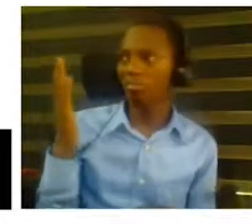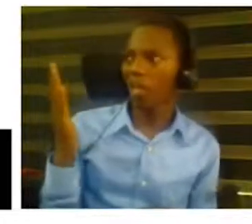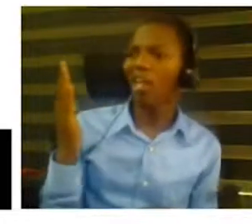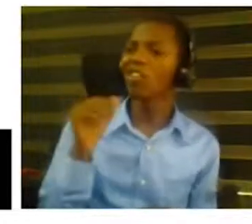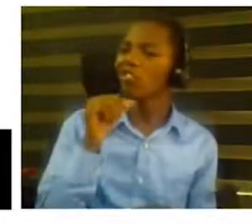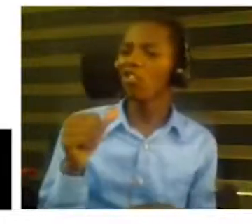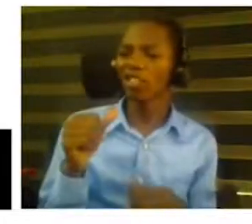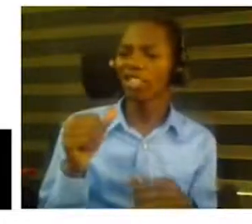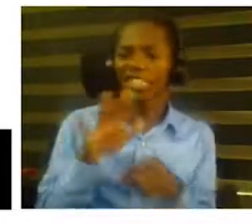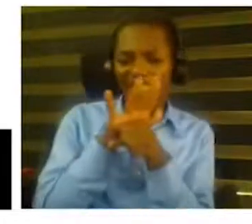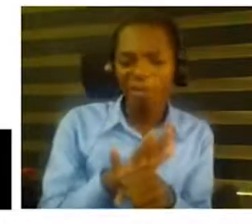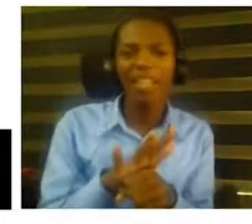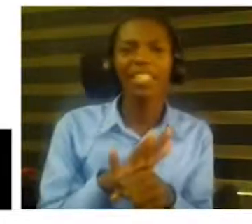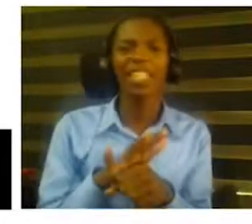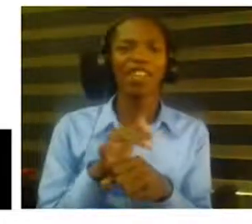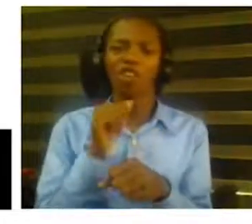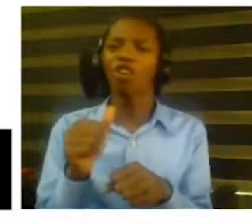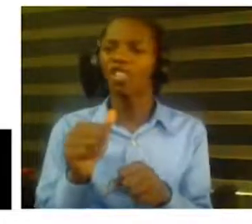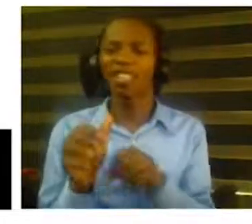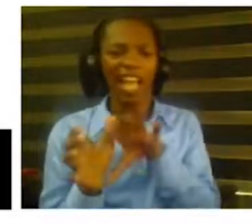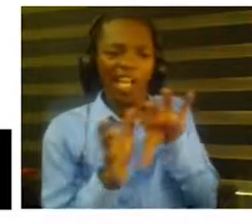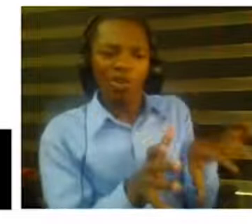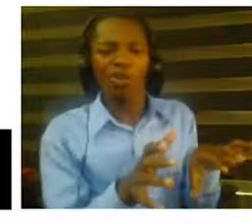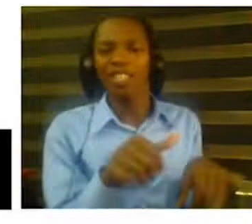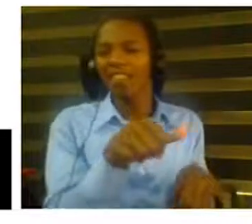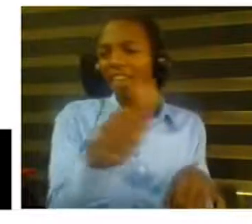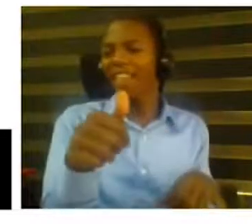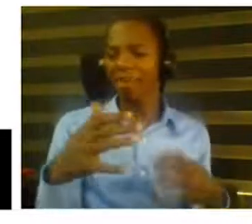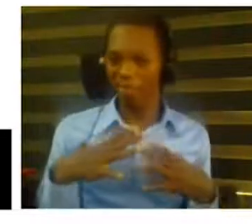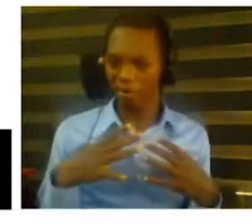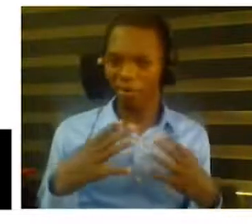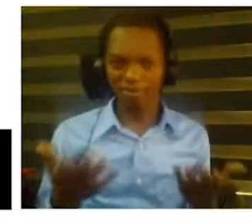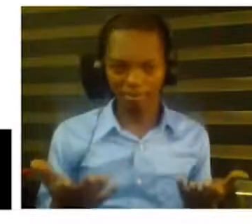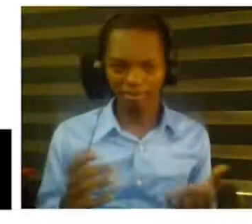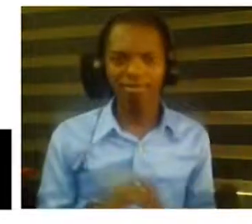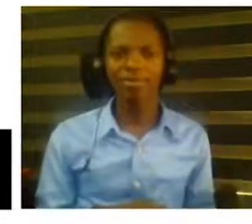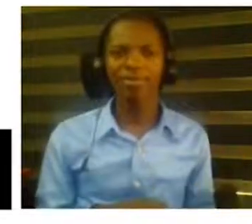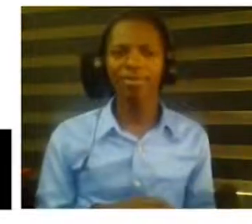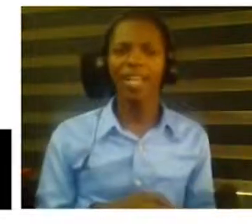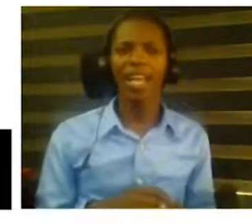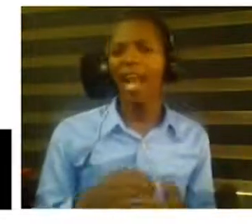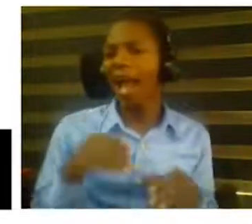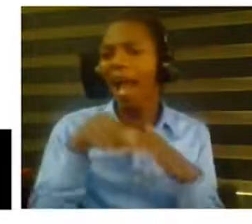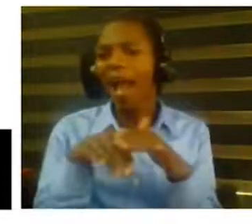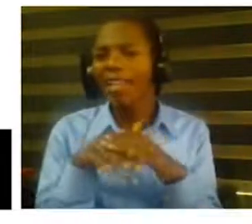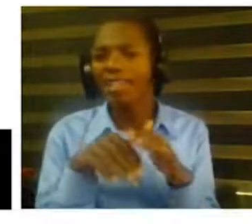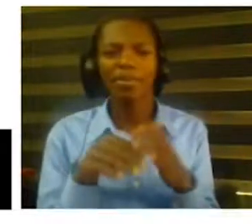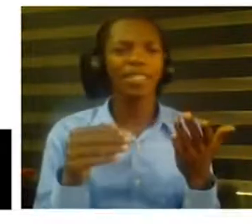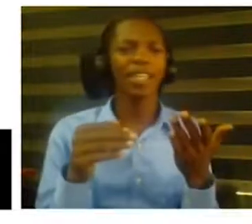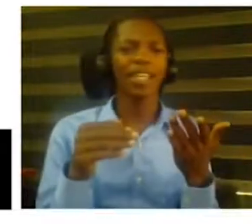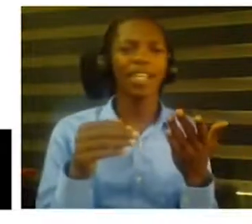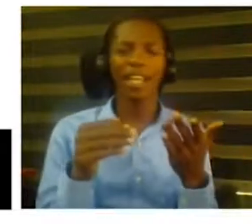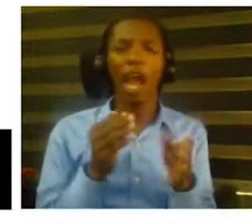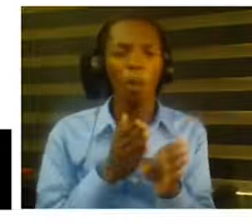not excluding, but are inclusive. Issues of accessibility are now mainstream, and we